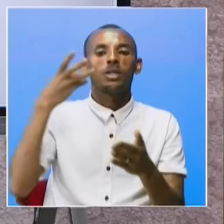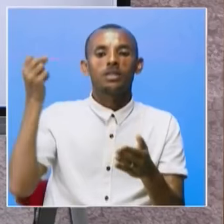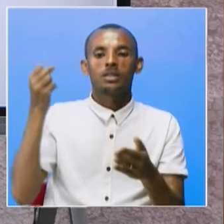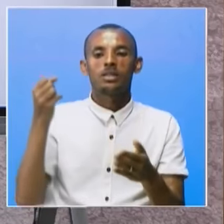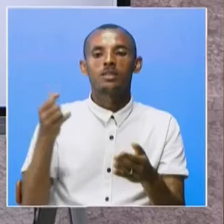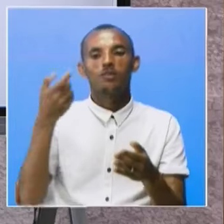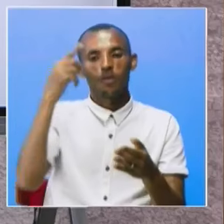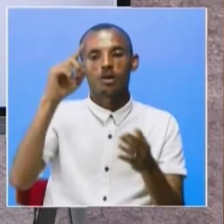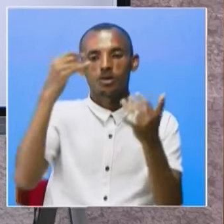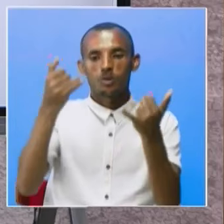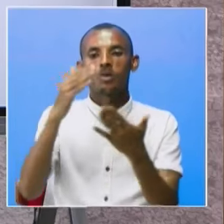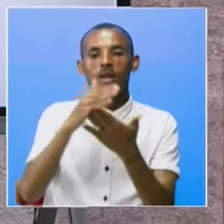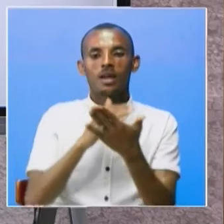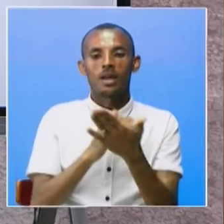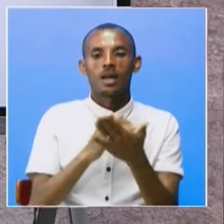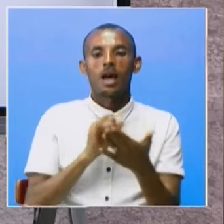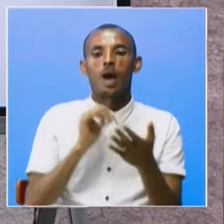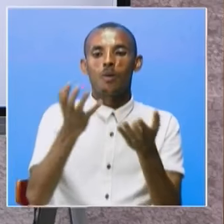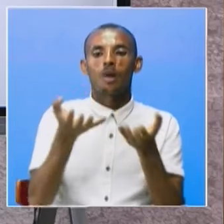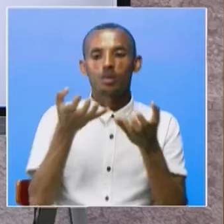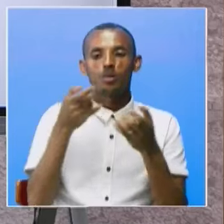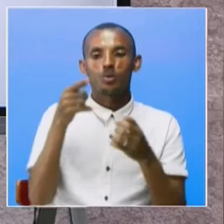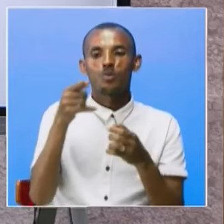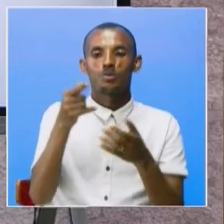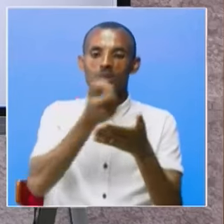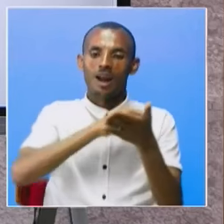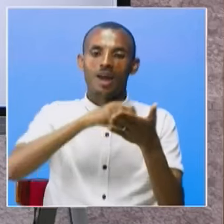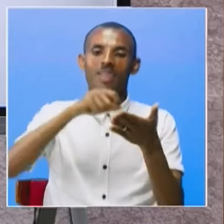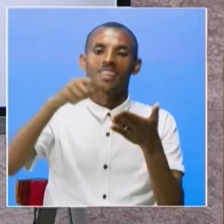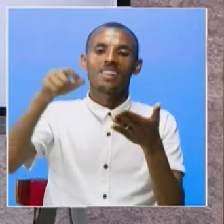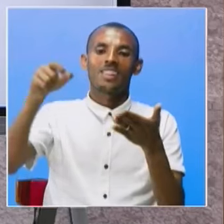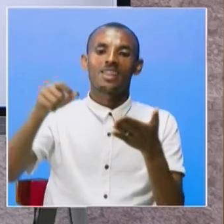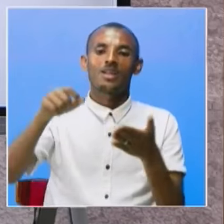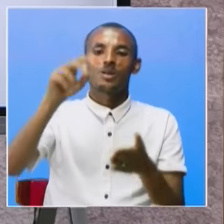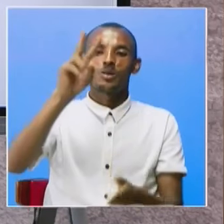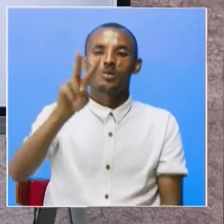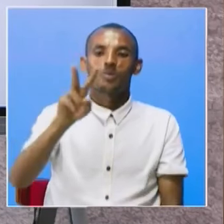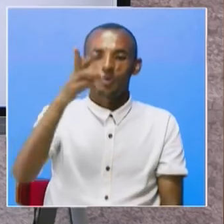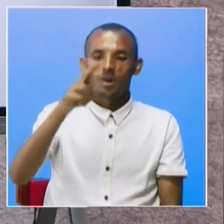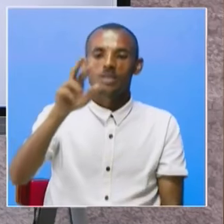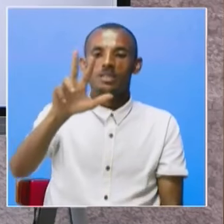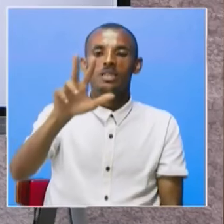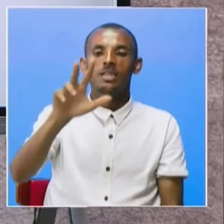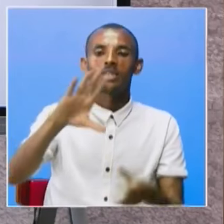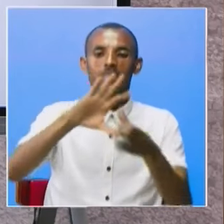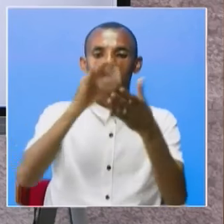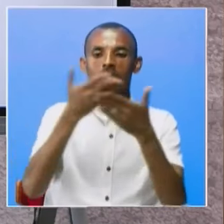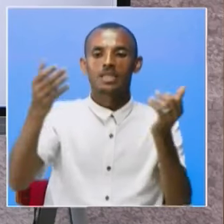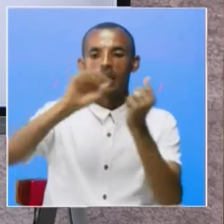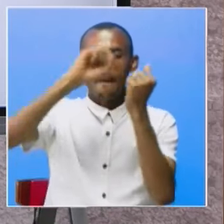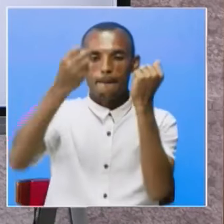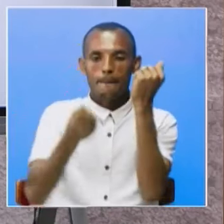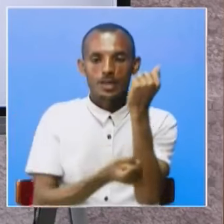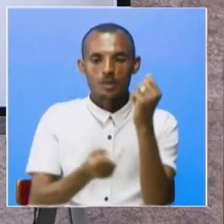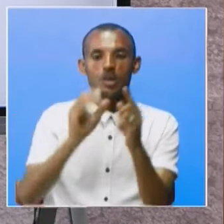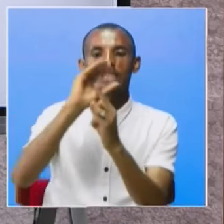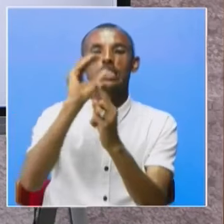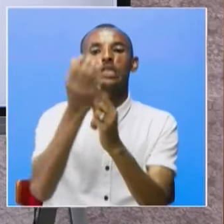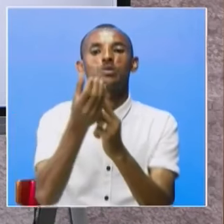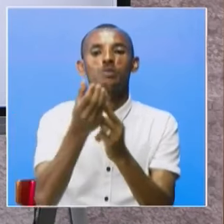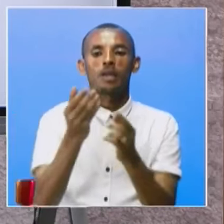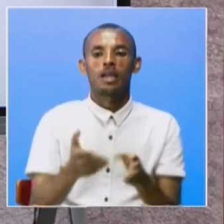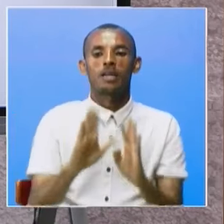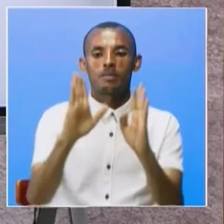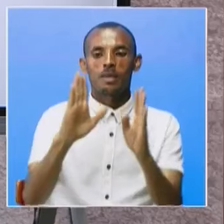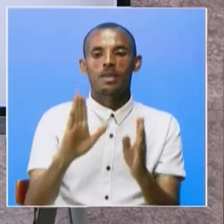for today, but I want you to write 2 or 3 sentences based on a situation. Okay, let me give